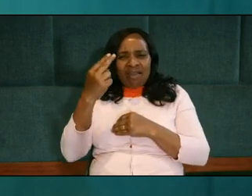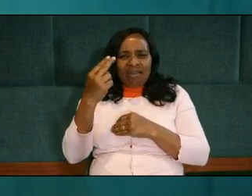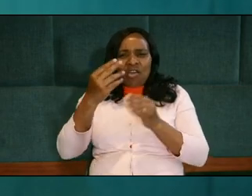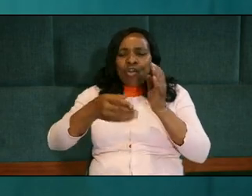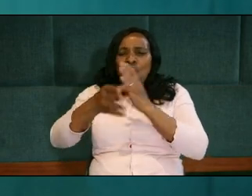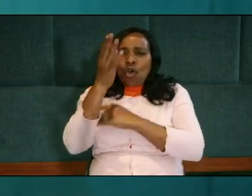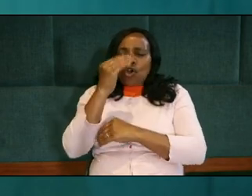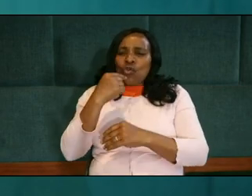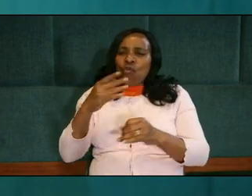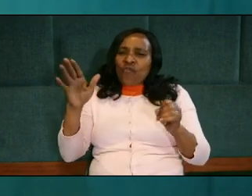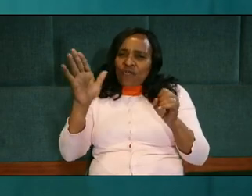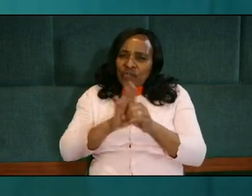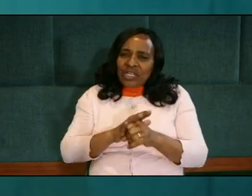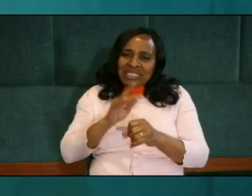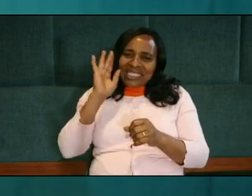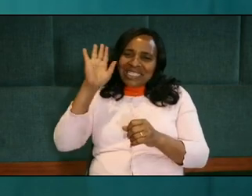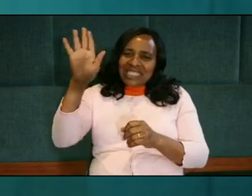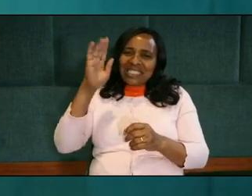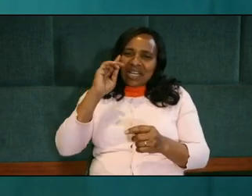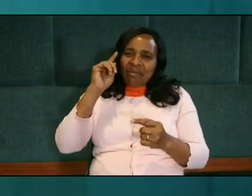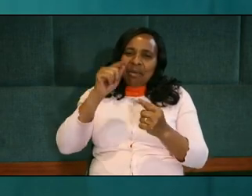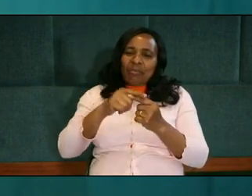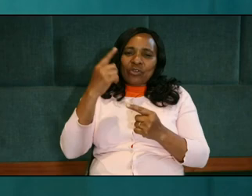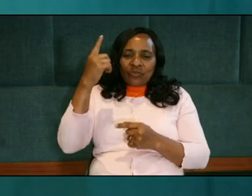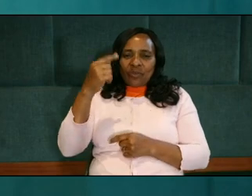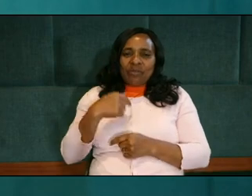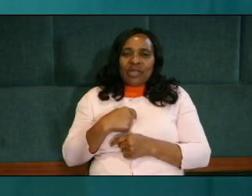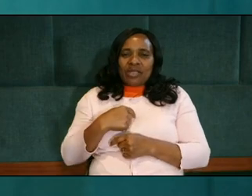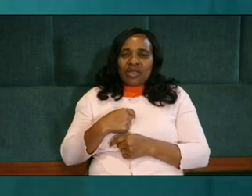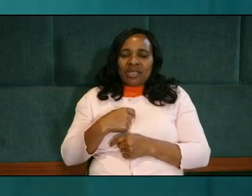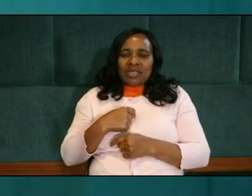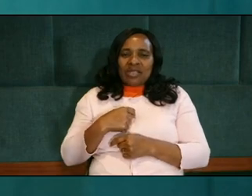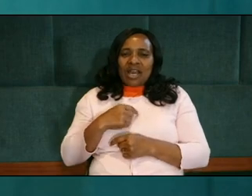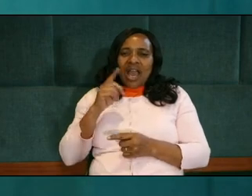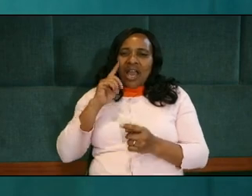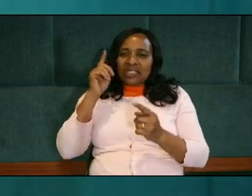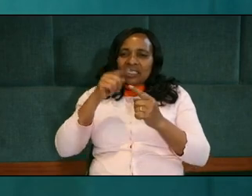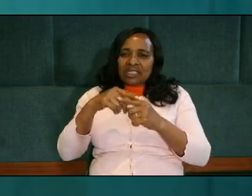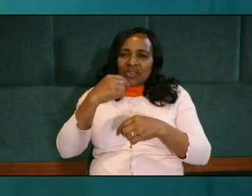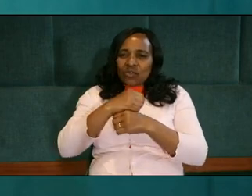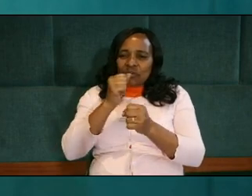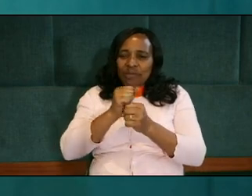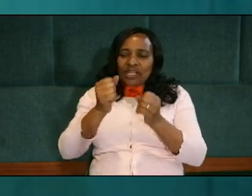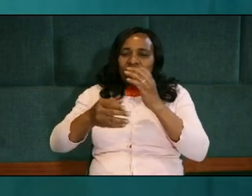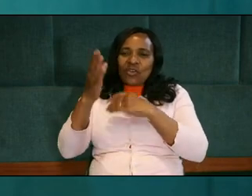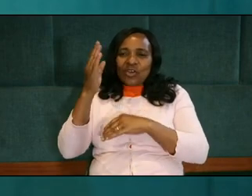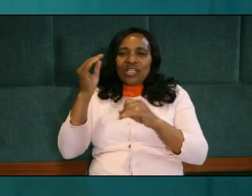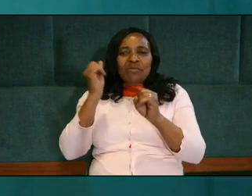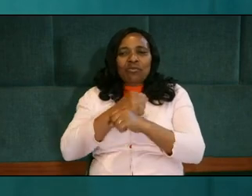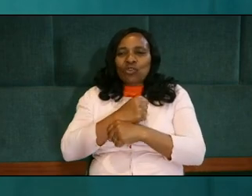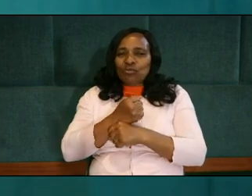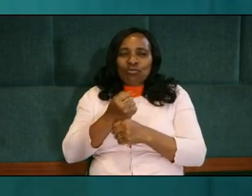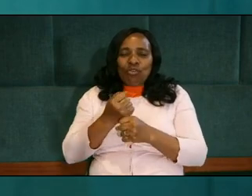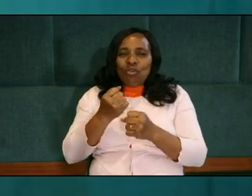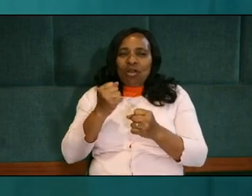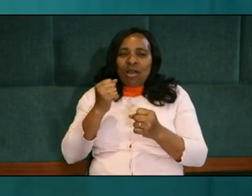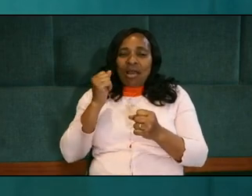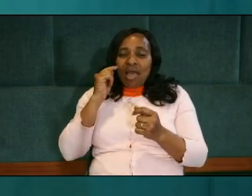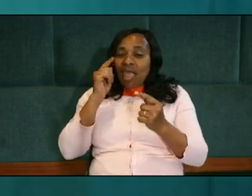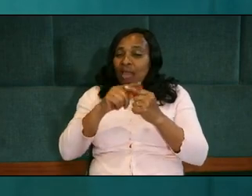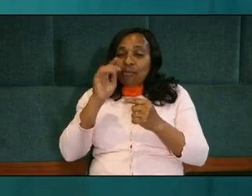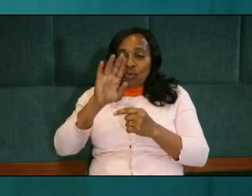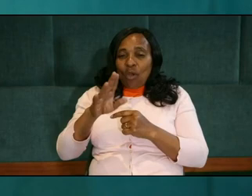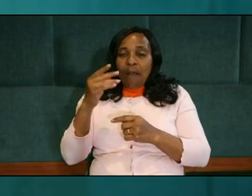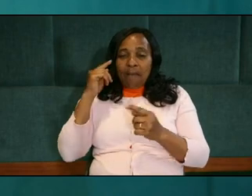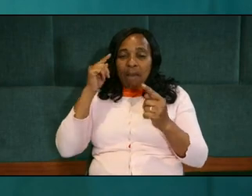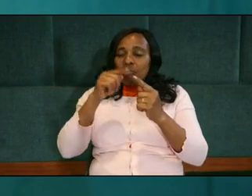who fulfills his purpose for me. So until you've met God, you can't figure out your purpose. Until